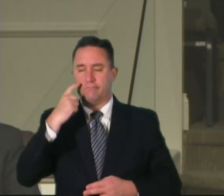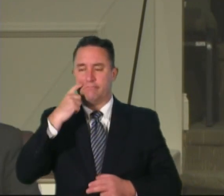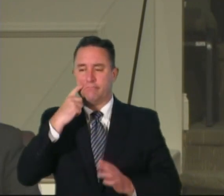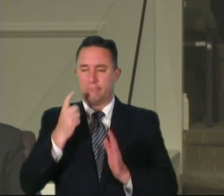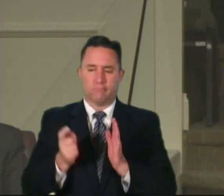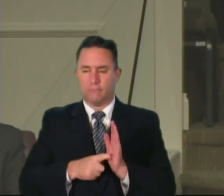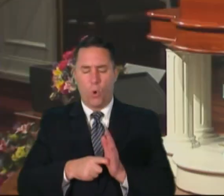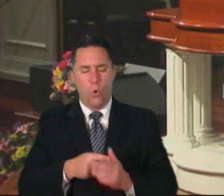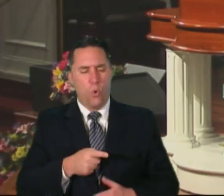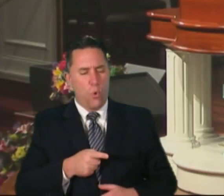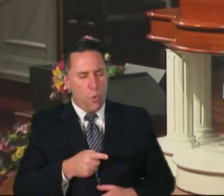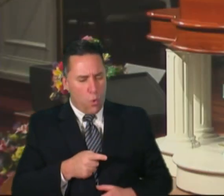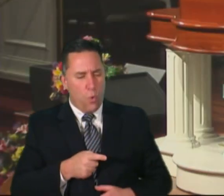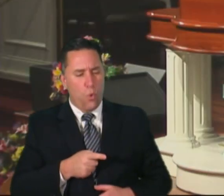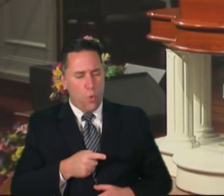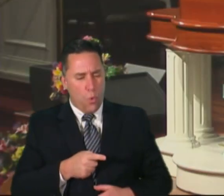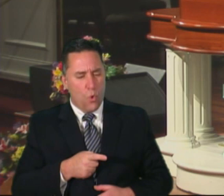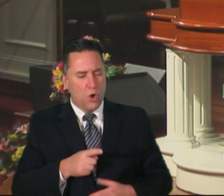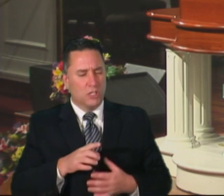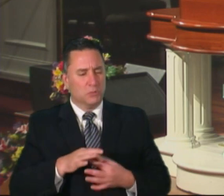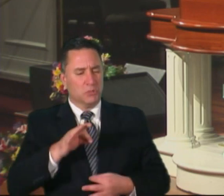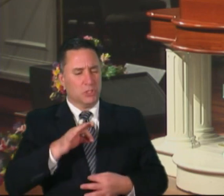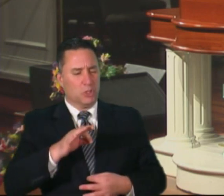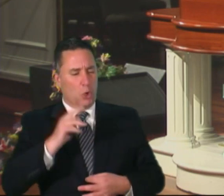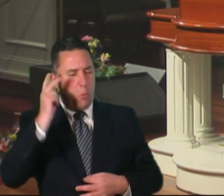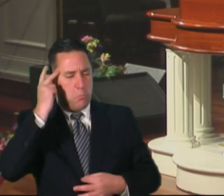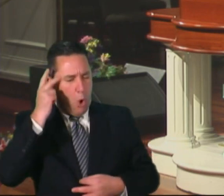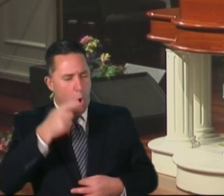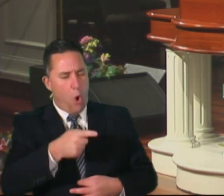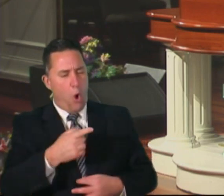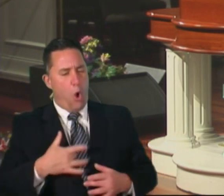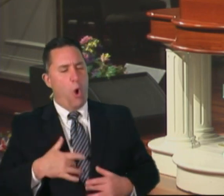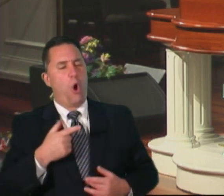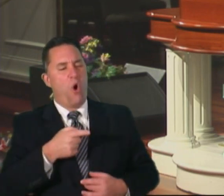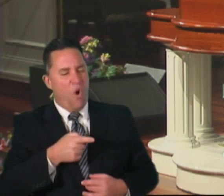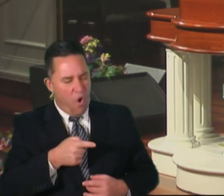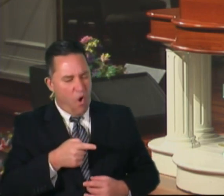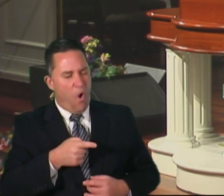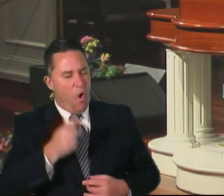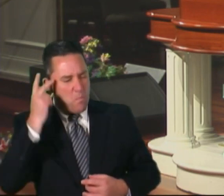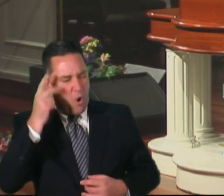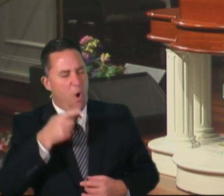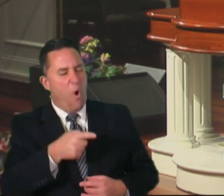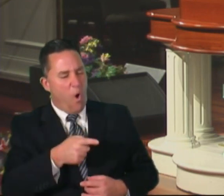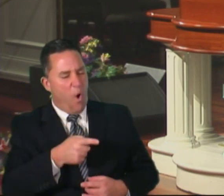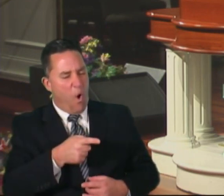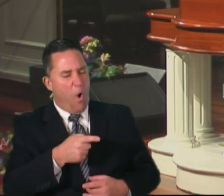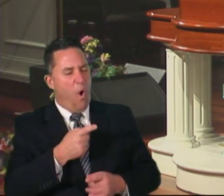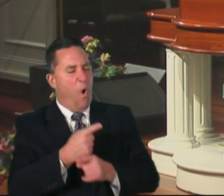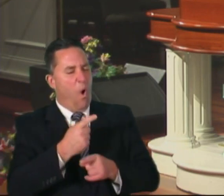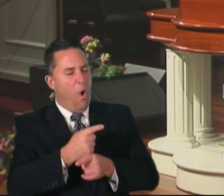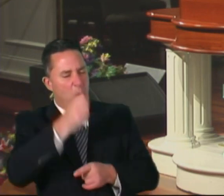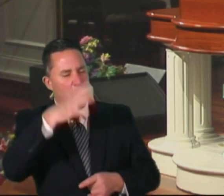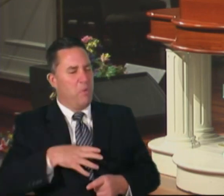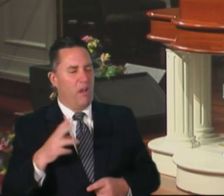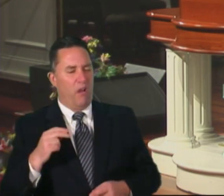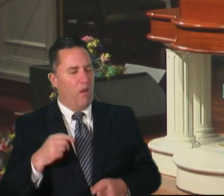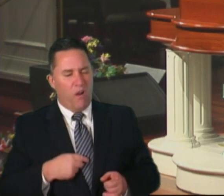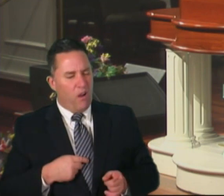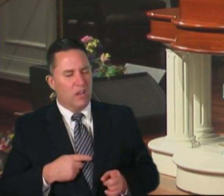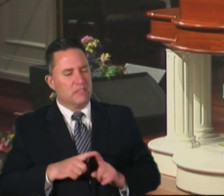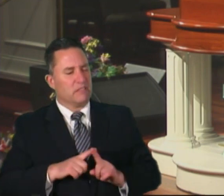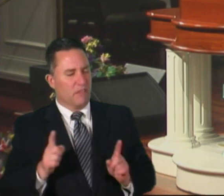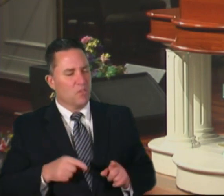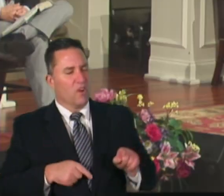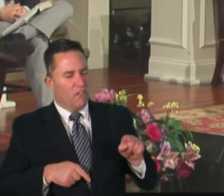think, because of the spirit of Paul, because of what's going on, this guy is not your average dude. He's not your average